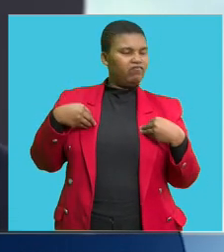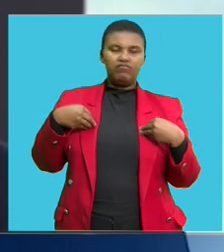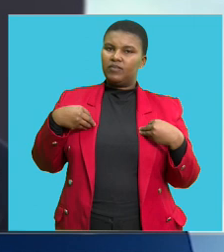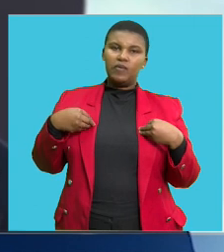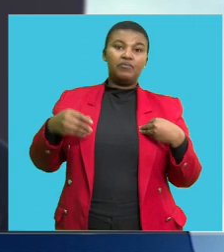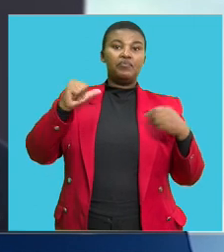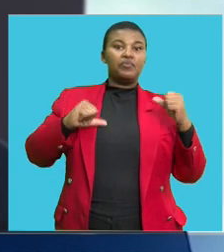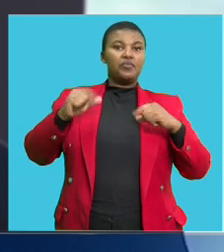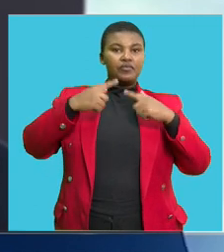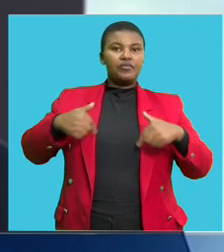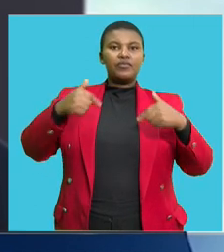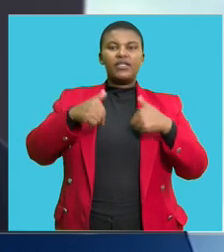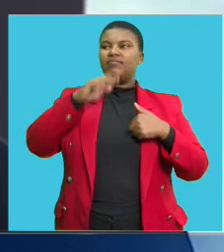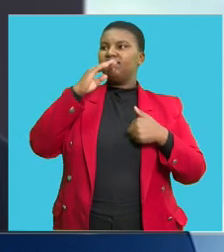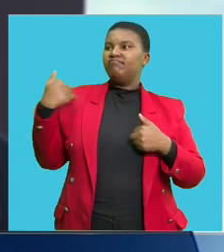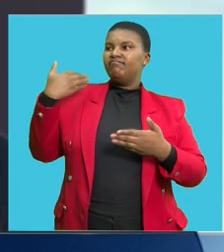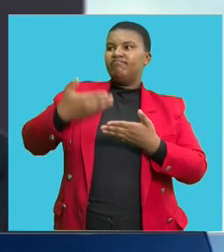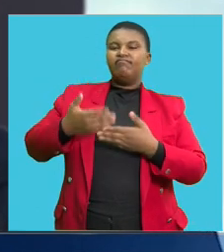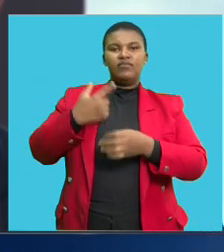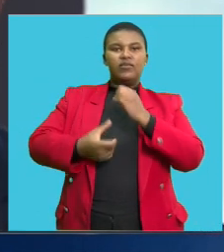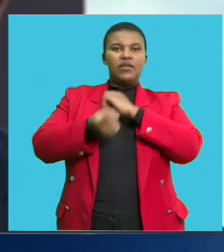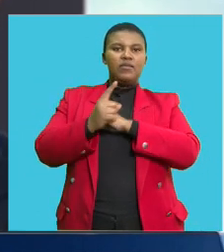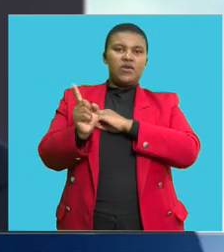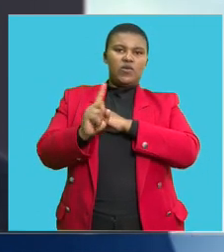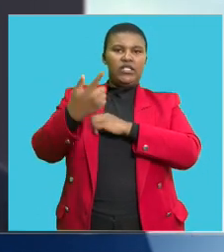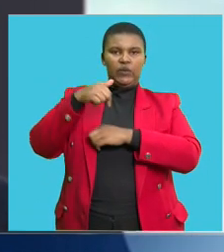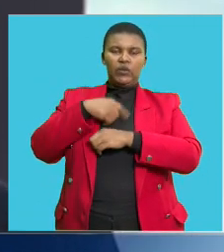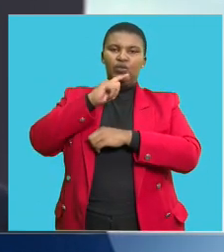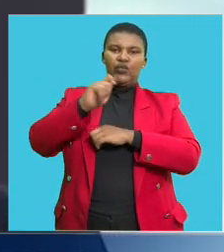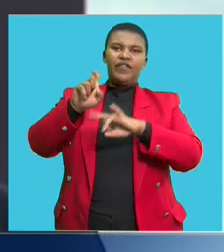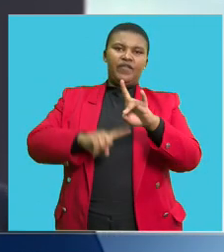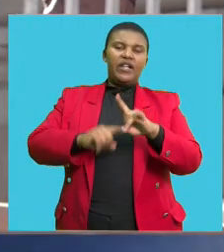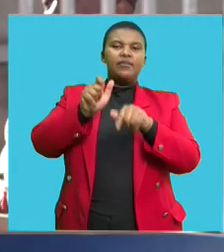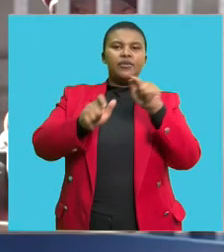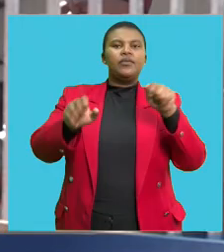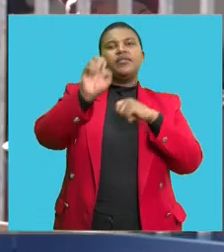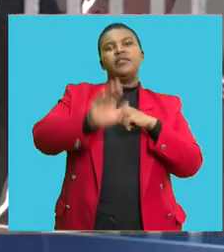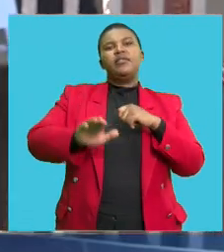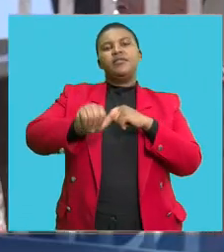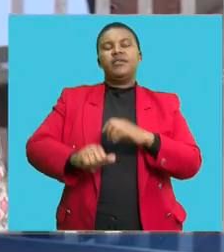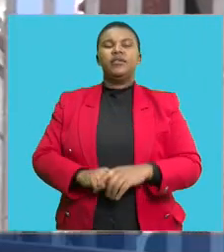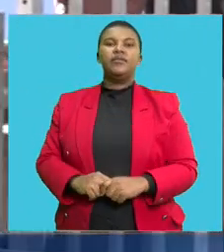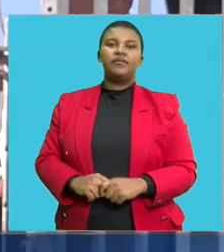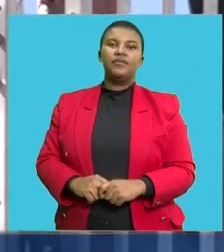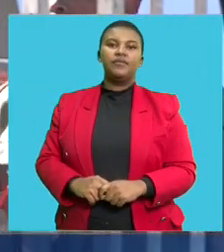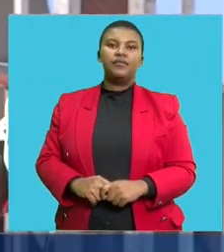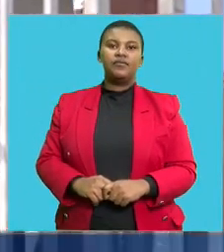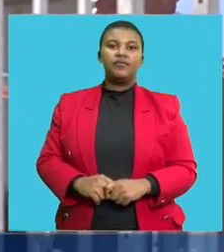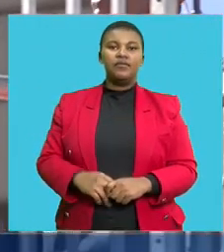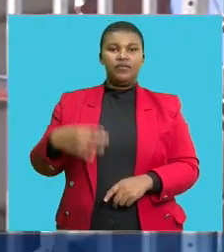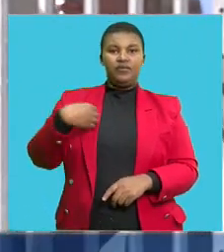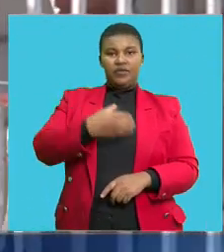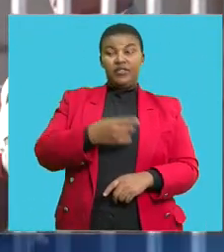our performance in some of the areas in which we have failed them. Umengameli uphindeke wadalula